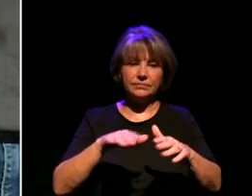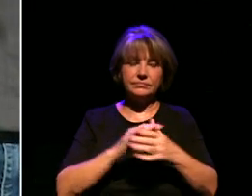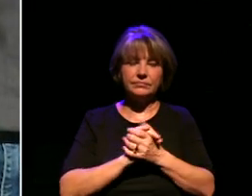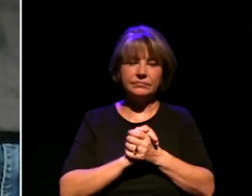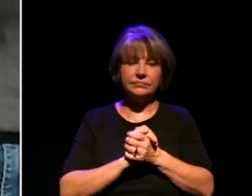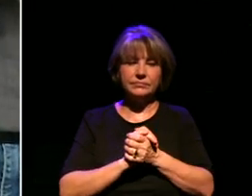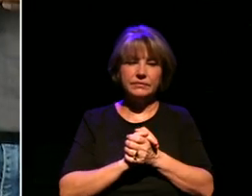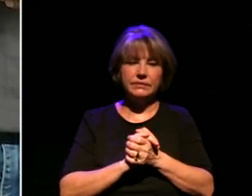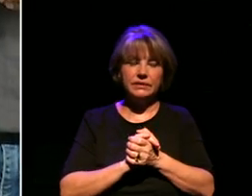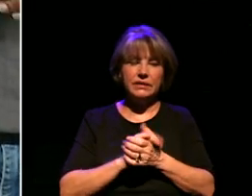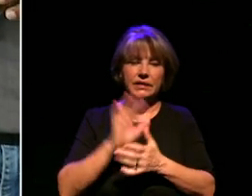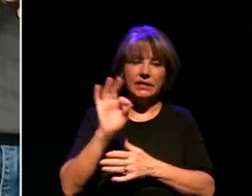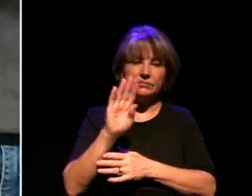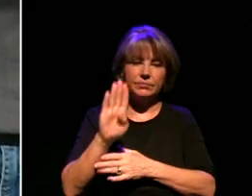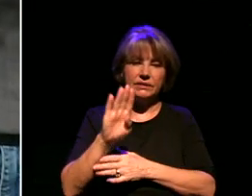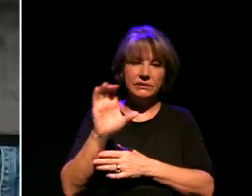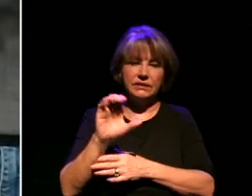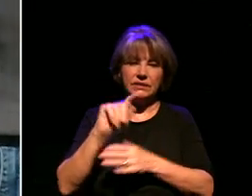it's